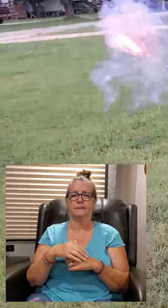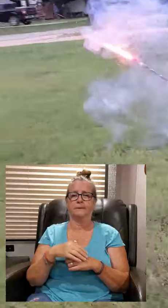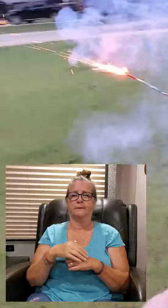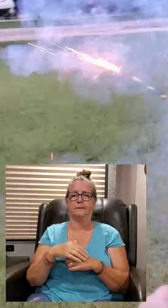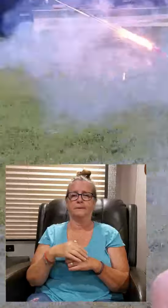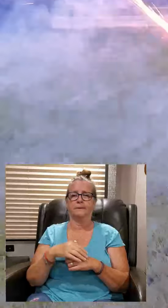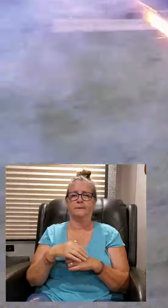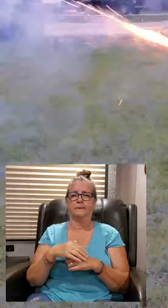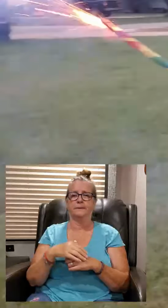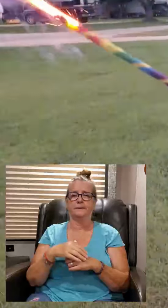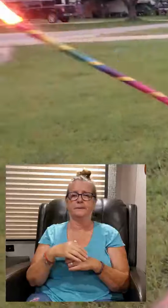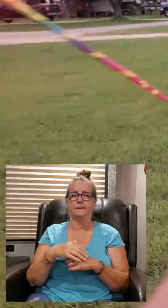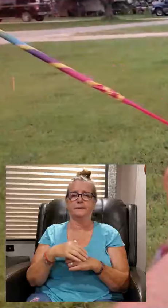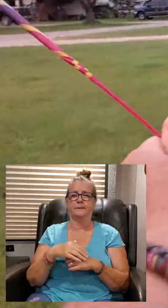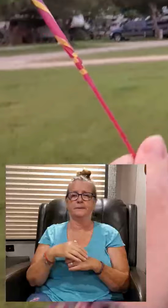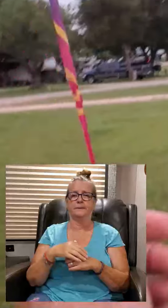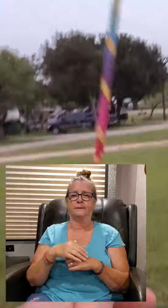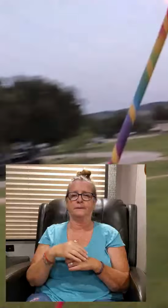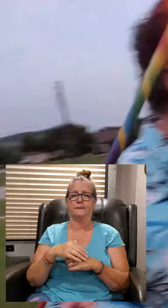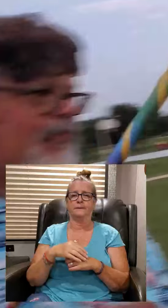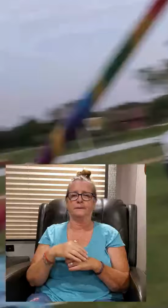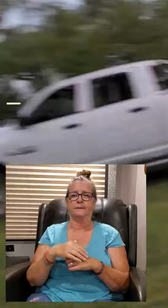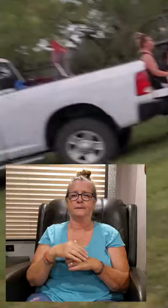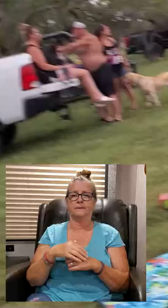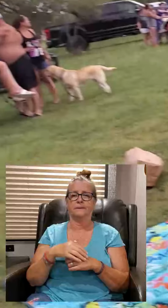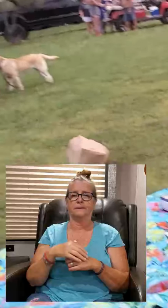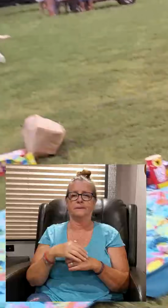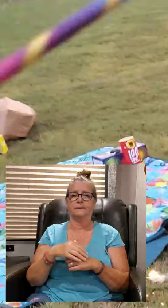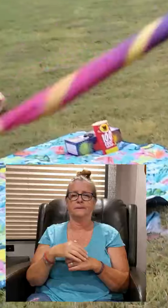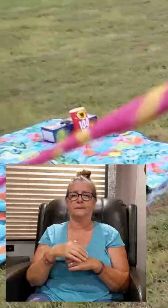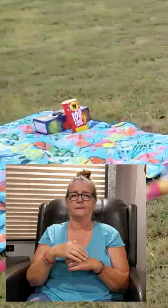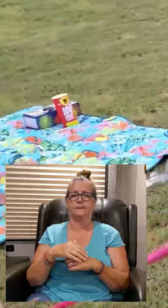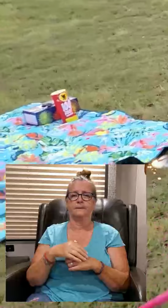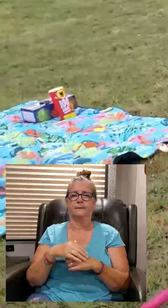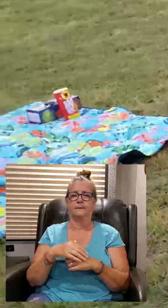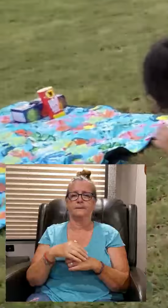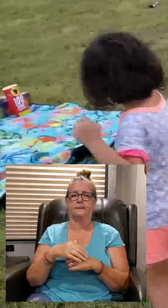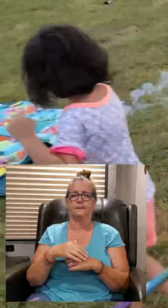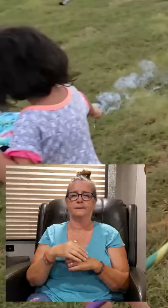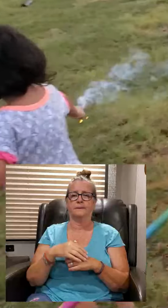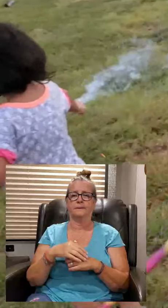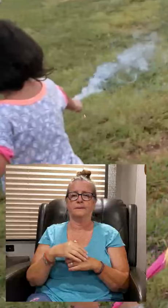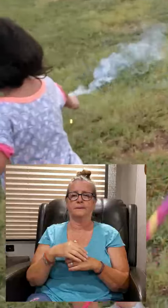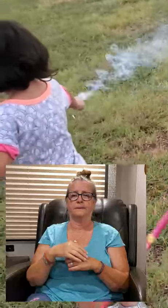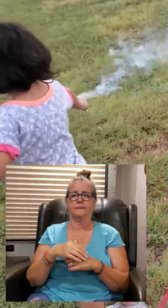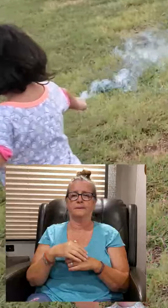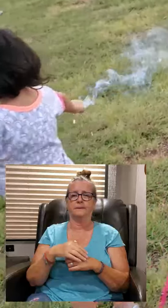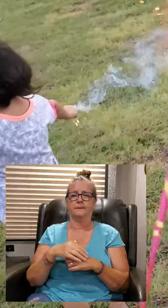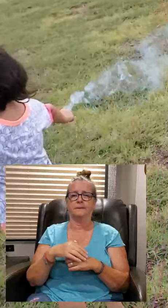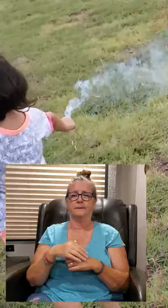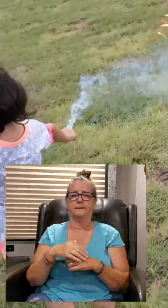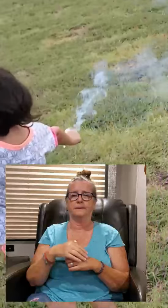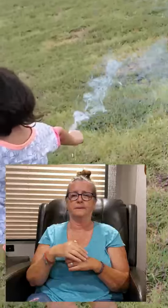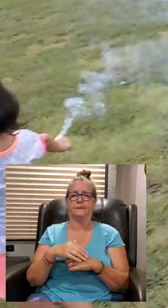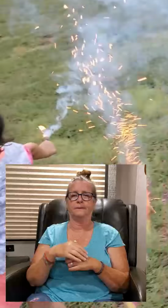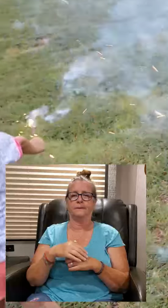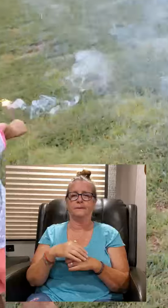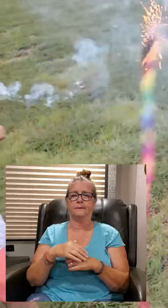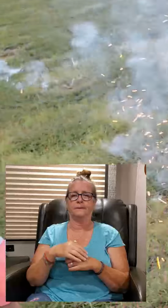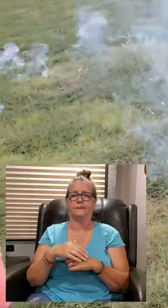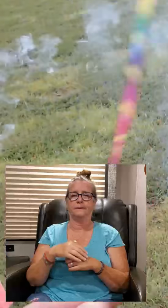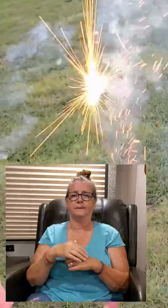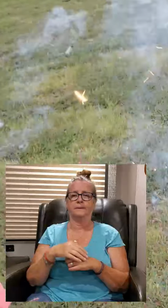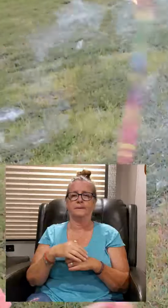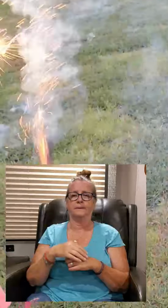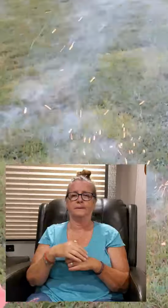hours later. That's why the trailer was cooler. Now, so when I waited the next day, it was 95 degrees the day that we